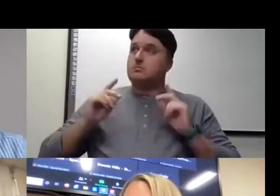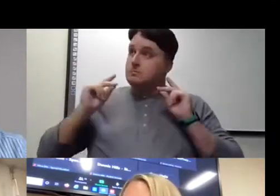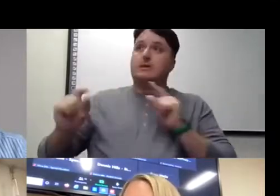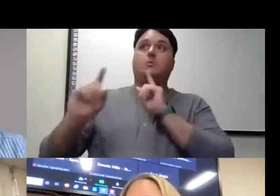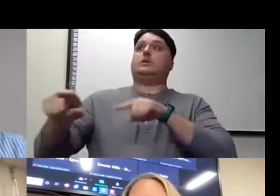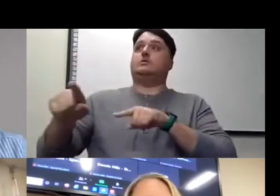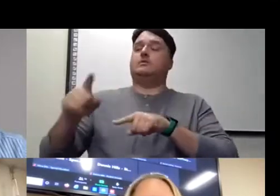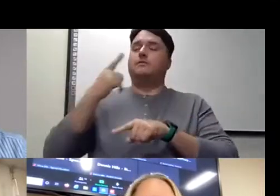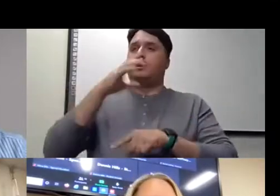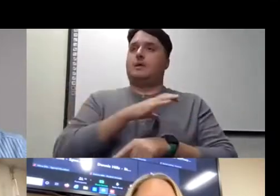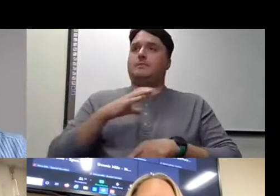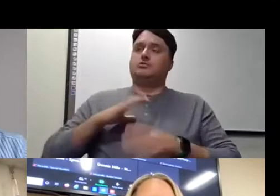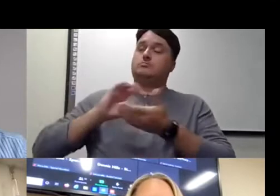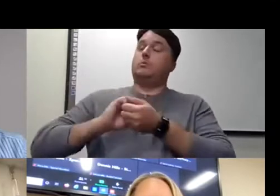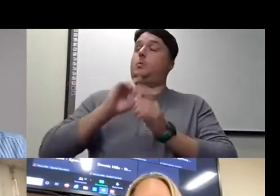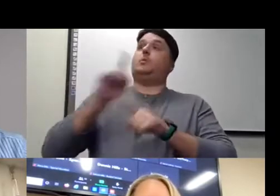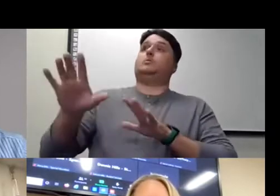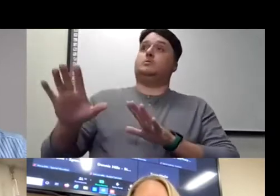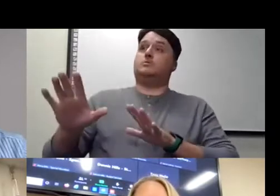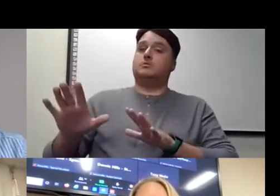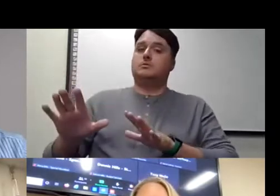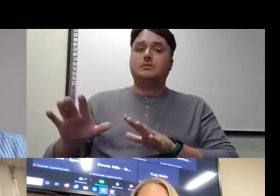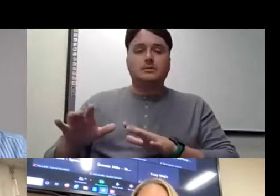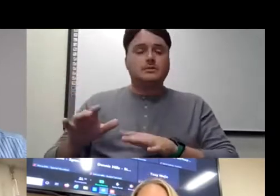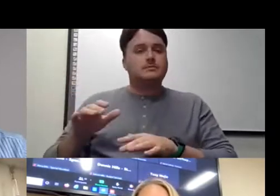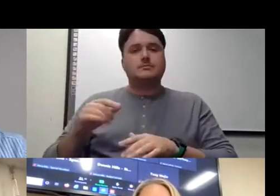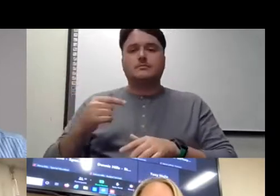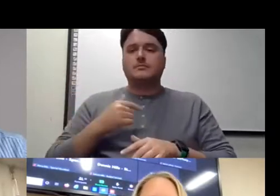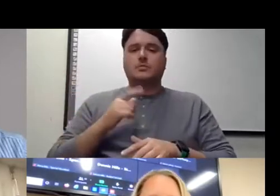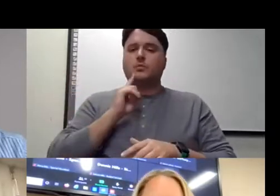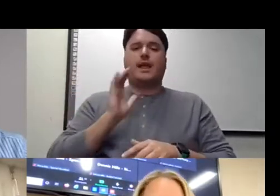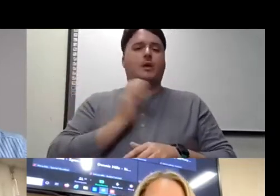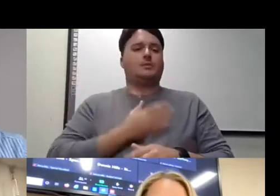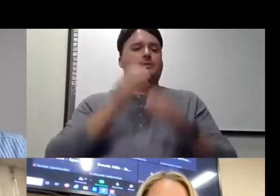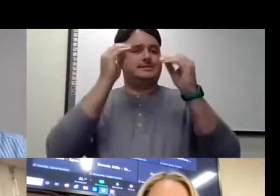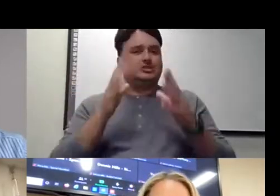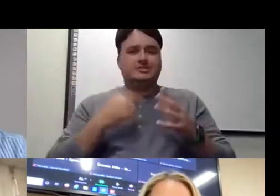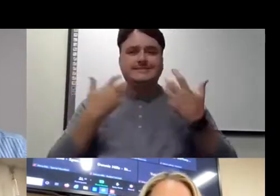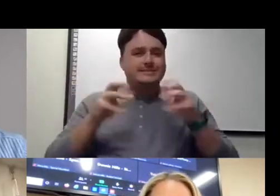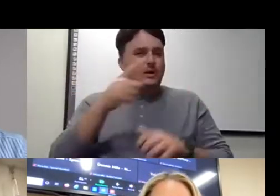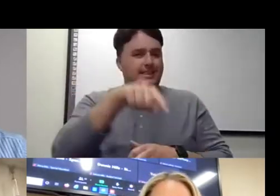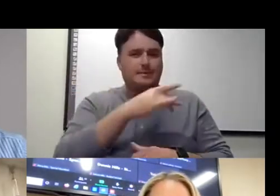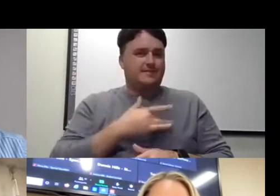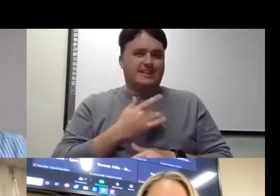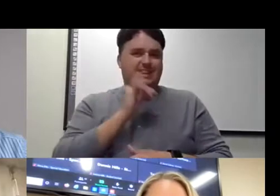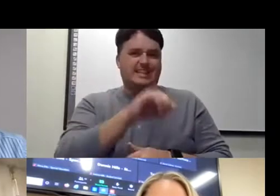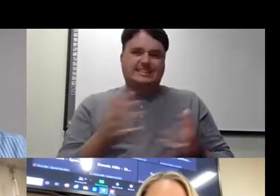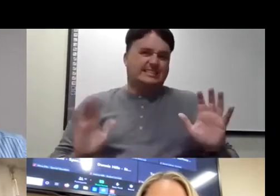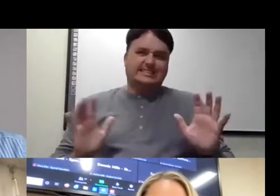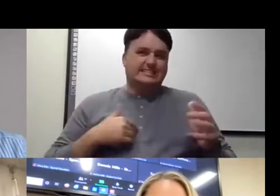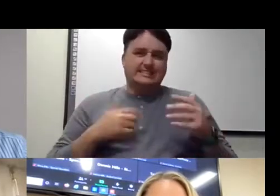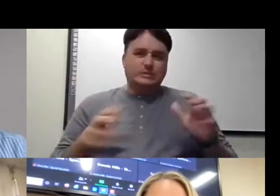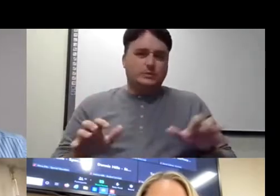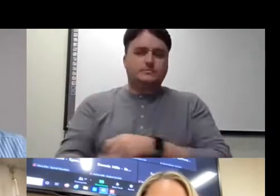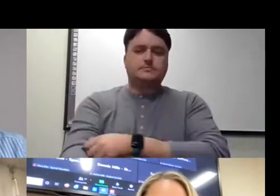commission. And it almost, I would hate for our teachers to feel that way. I'm